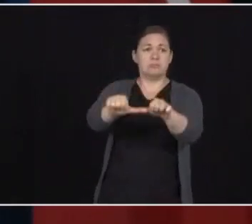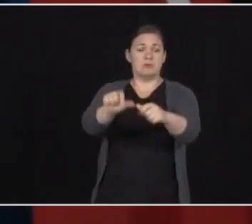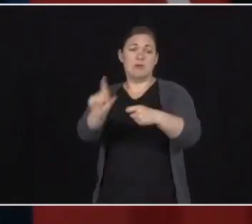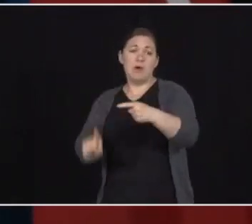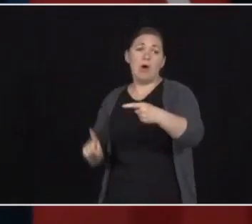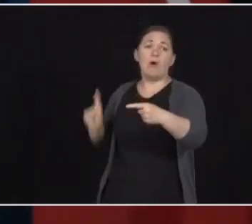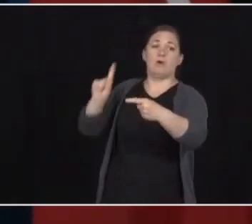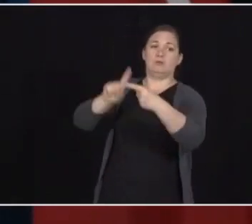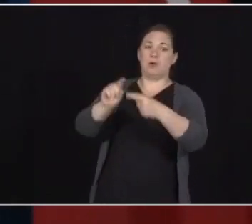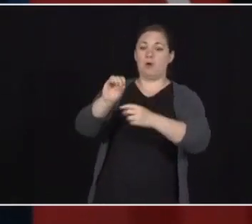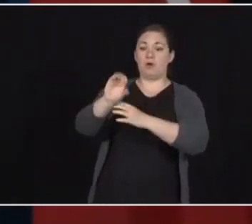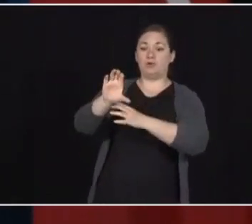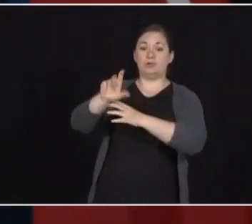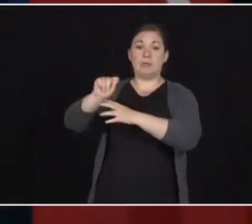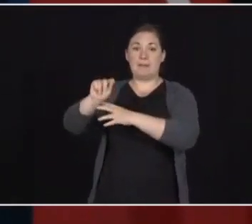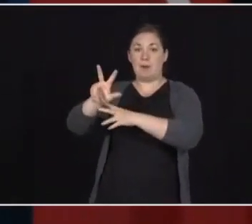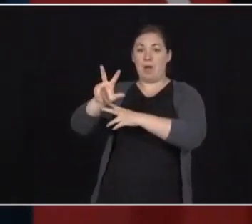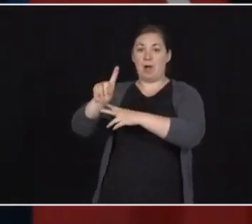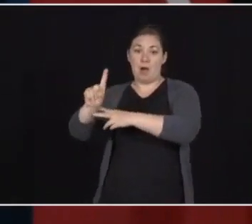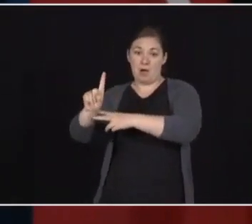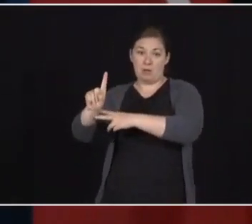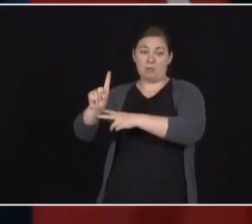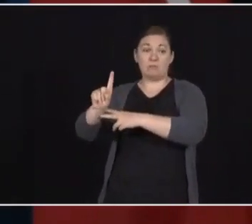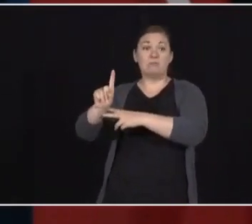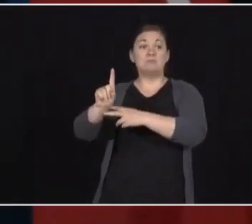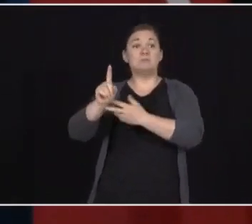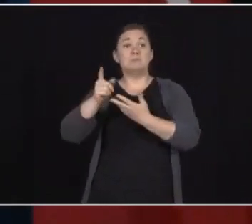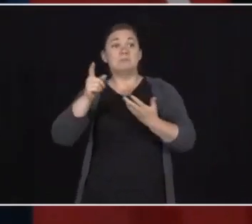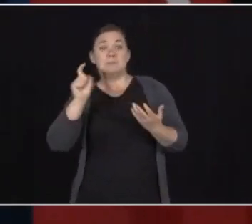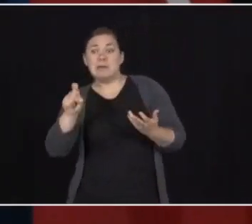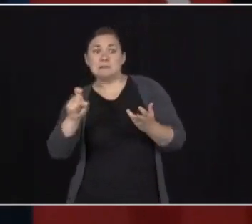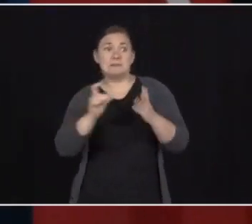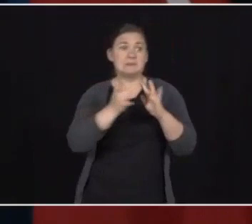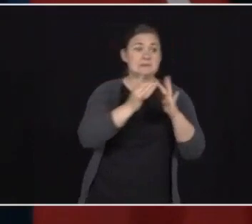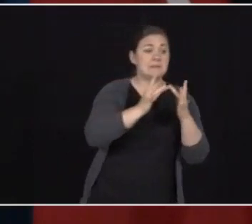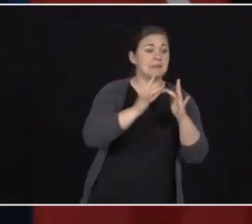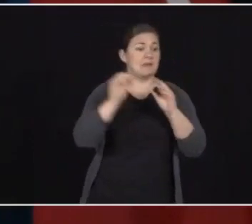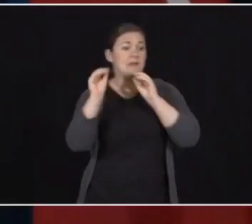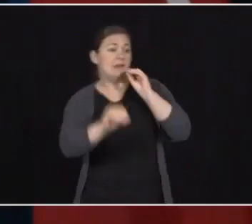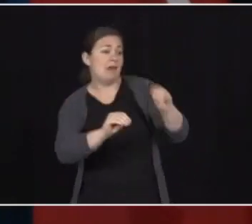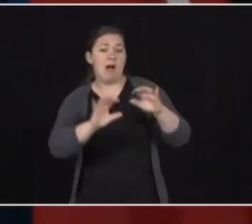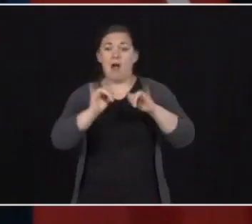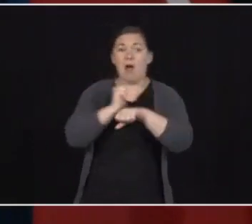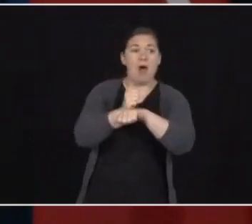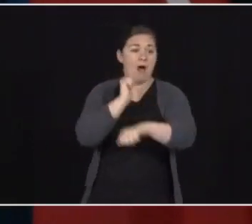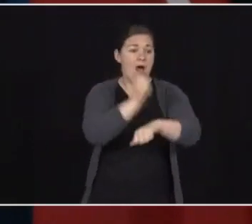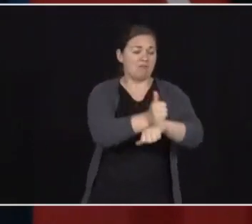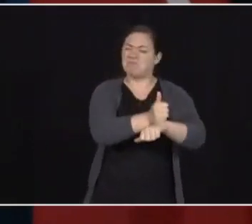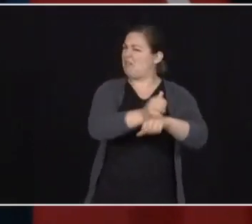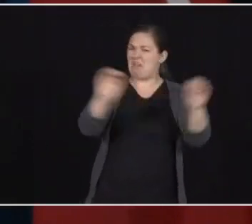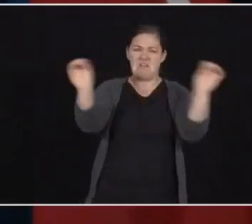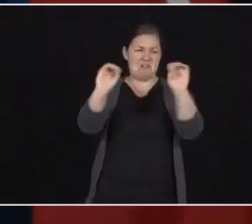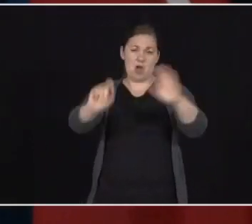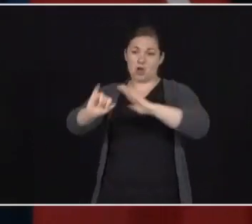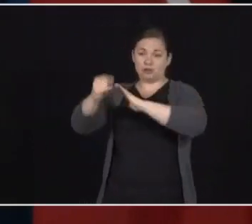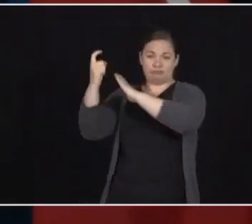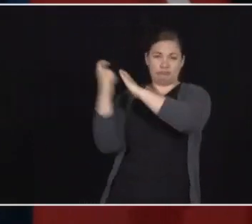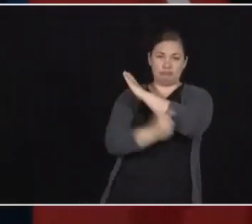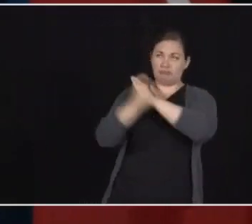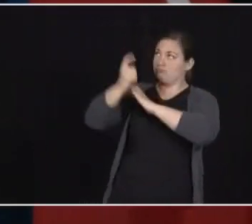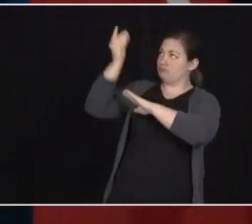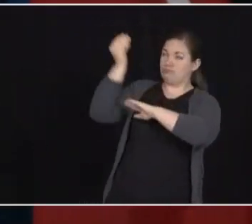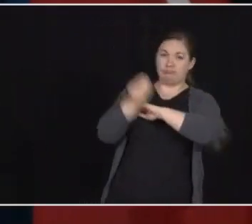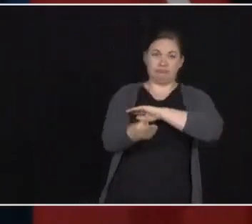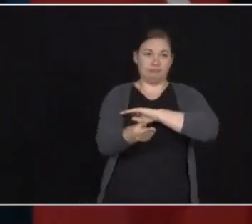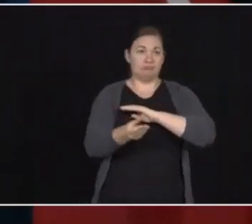new rate will simply show up on your bill. And for those families who are struggling right now, no one,